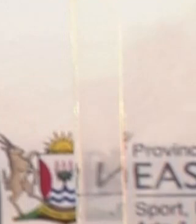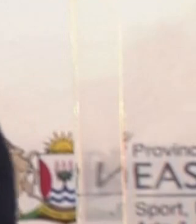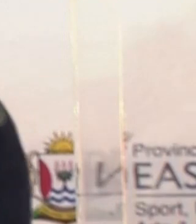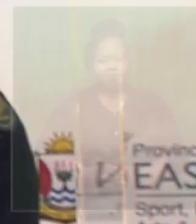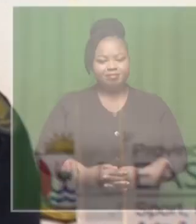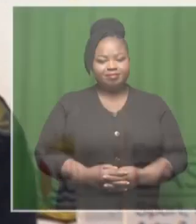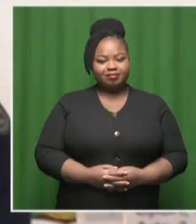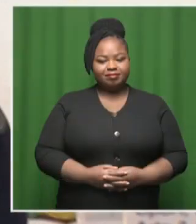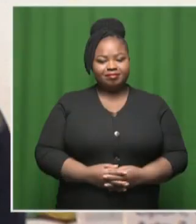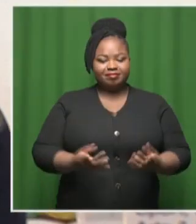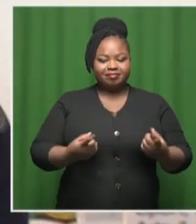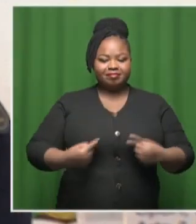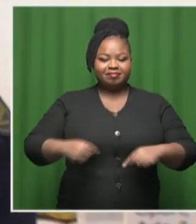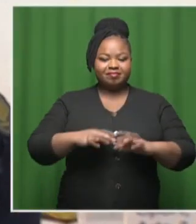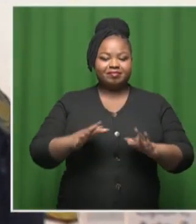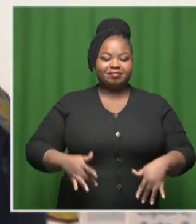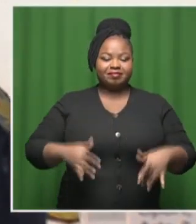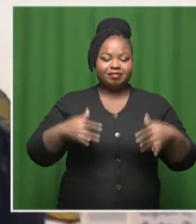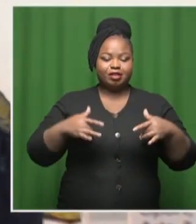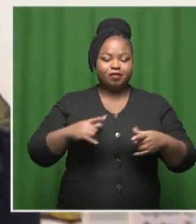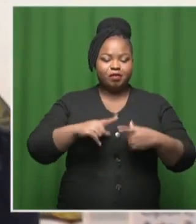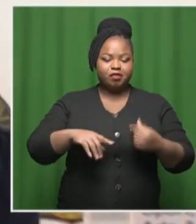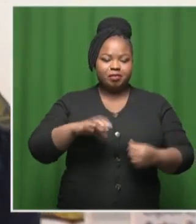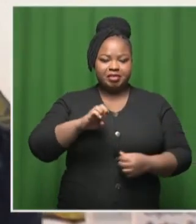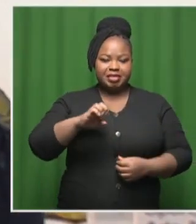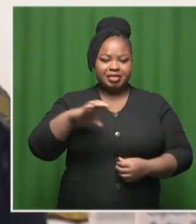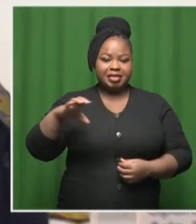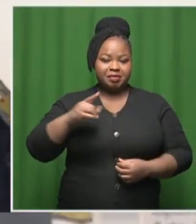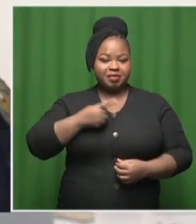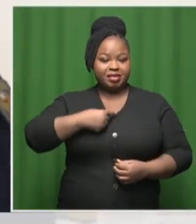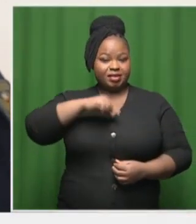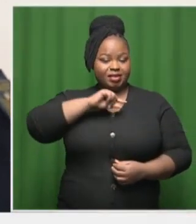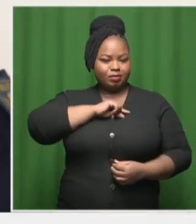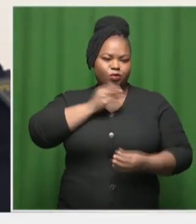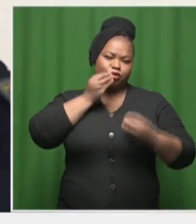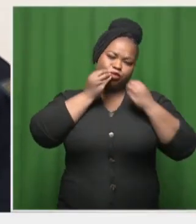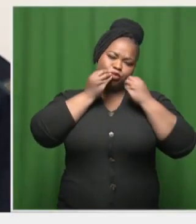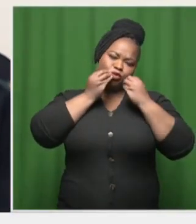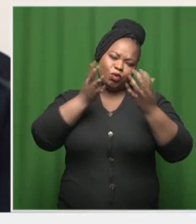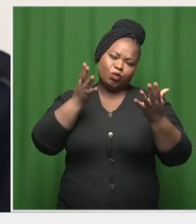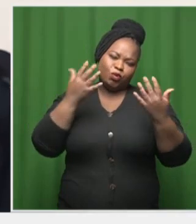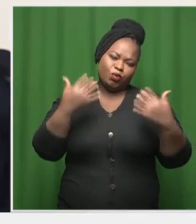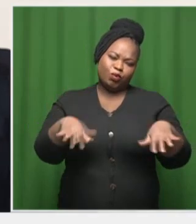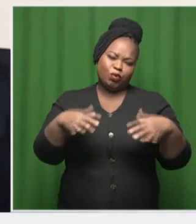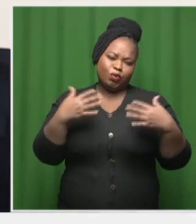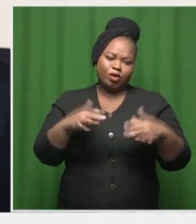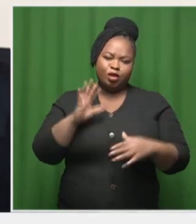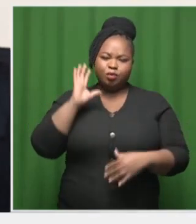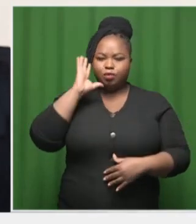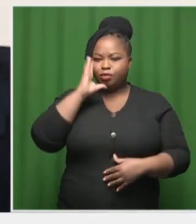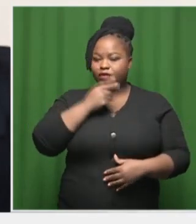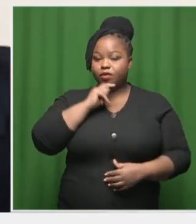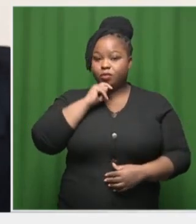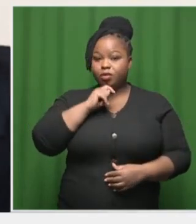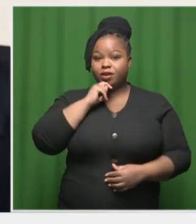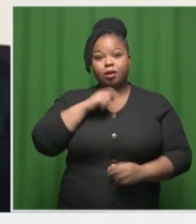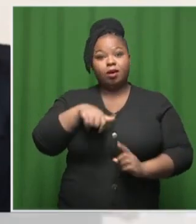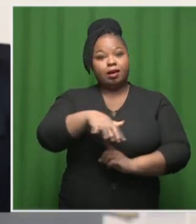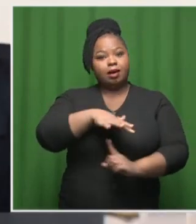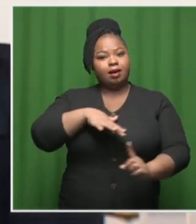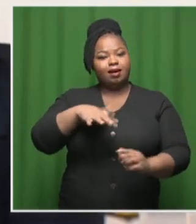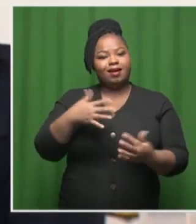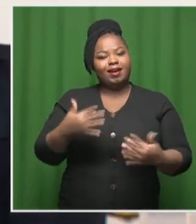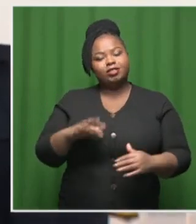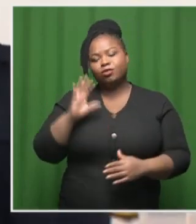Eastern Cape, in Gqeberha to be specific. And what a fantastic, fantastic morning. The atmosphere here, I have to tell you, is so